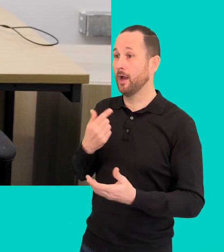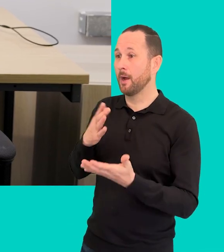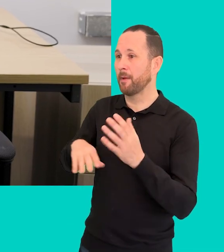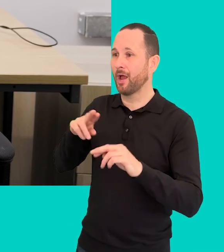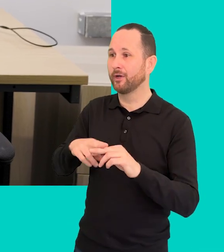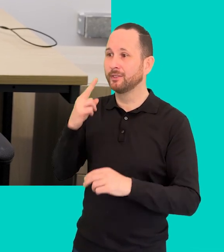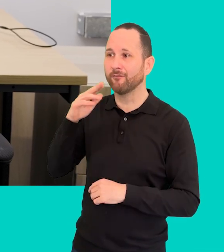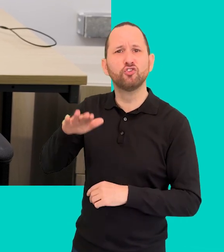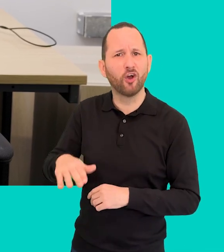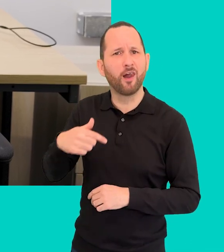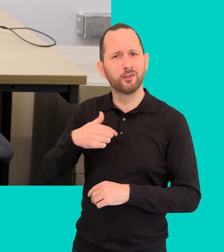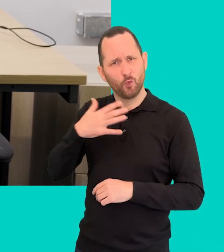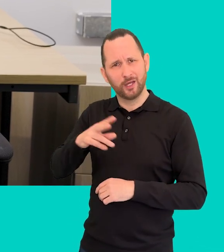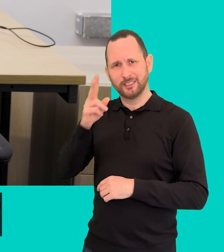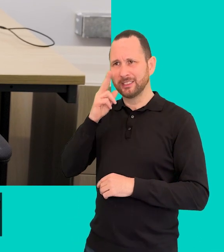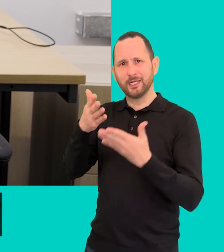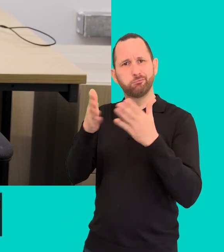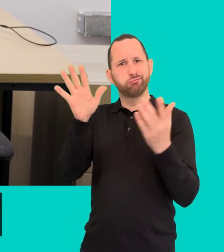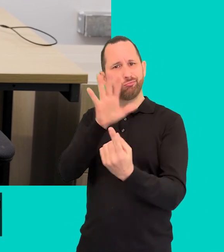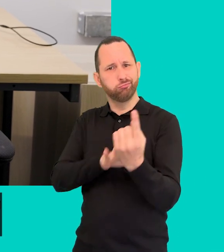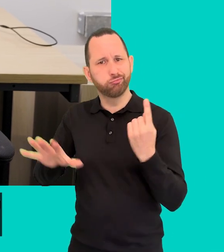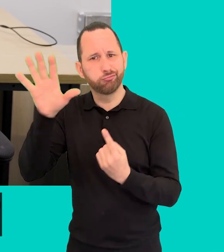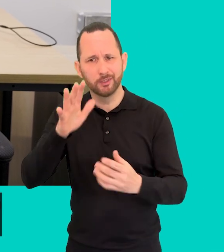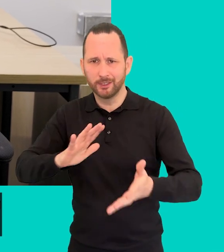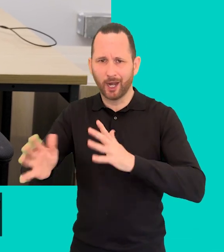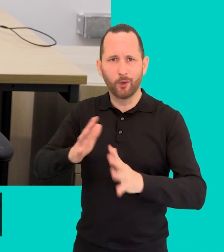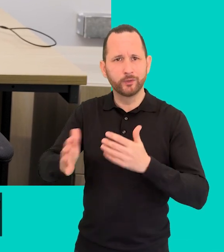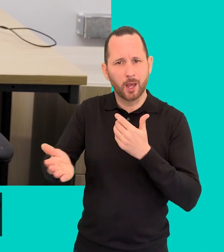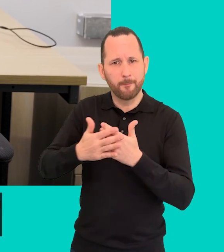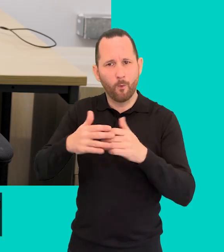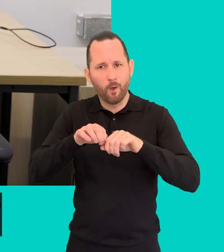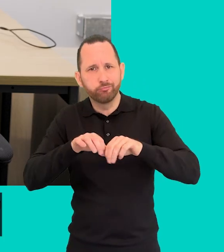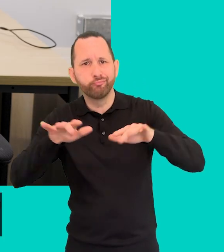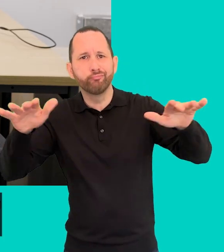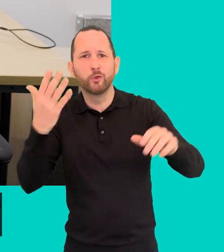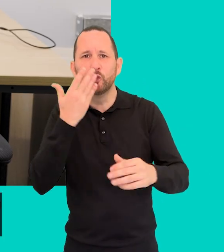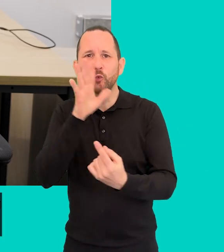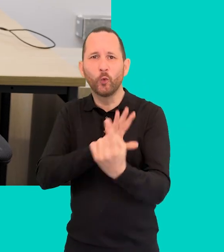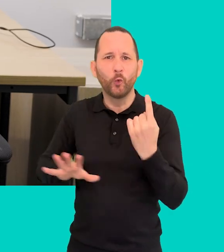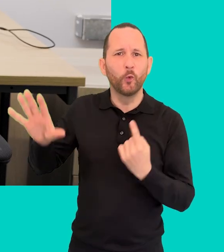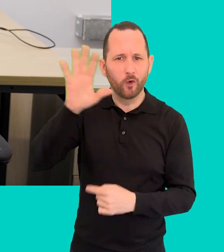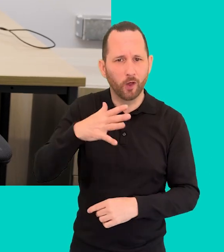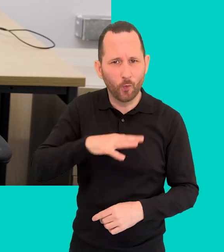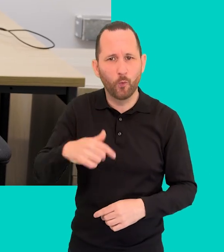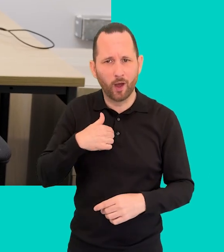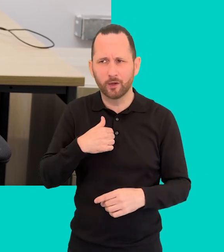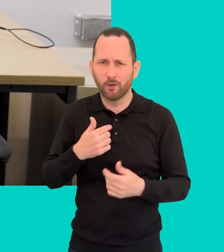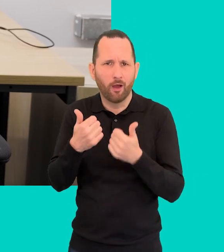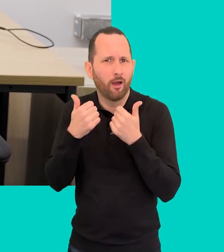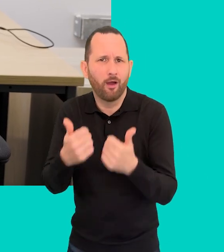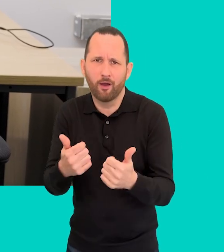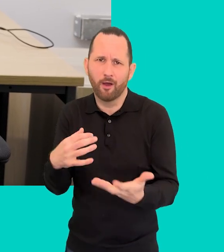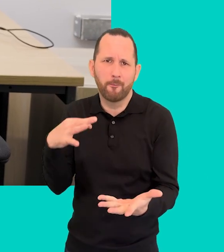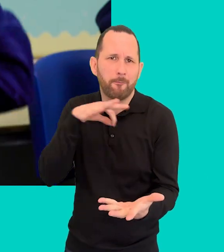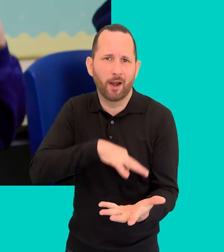so I would like to see a world where sign language and the teaching of sign languages throughout all schools, it can only